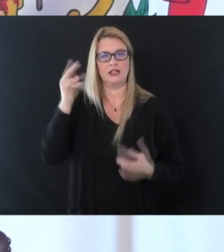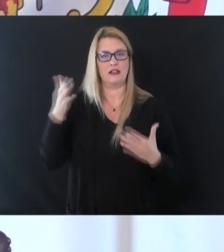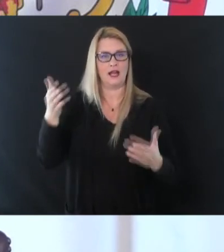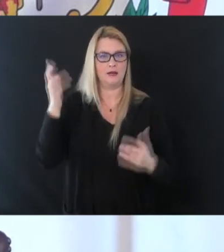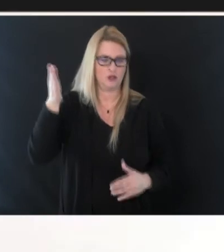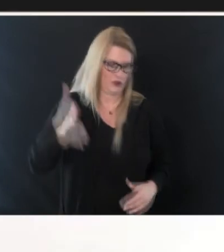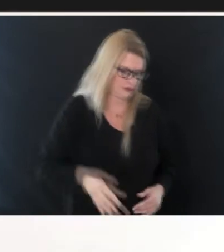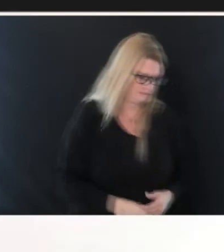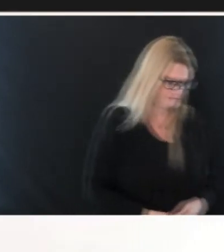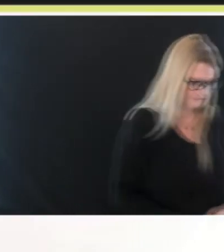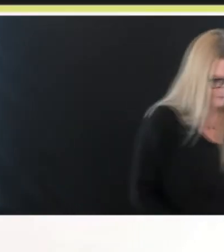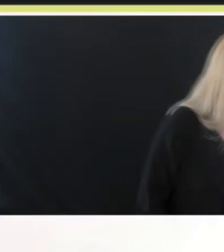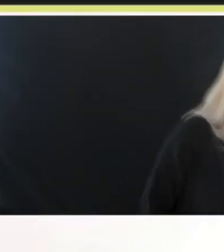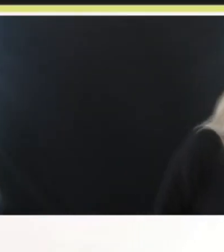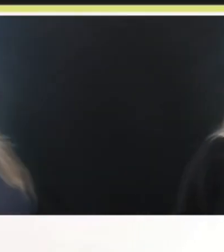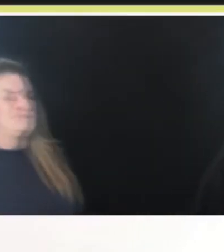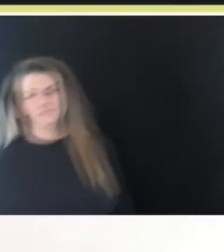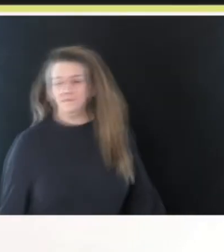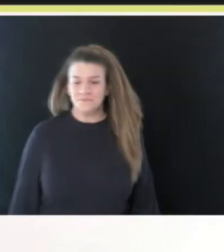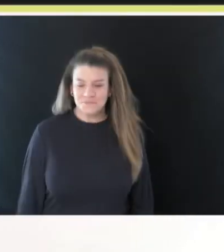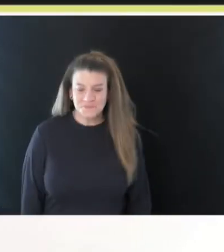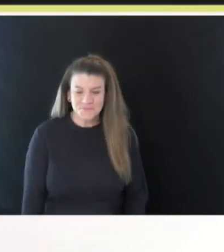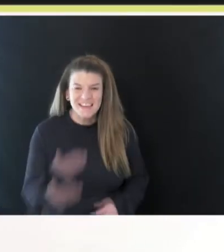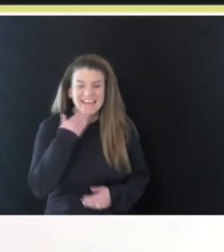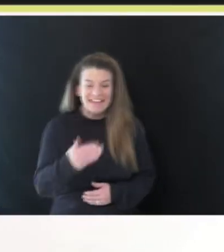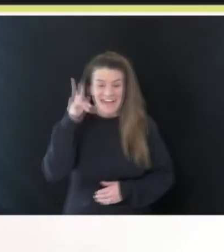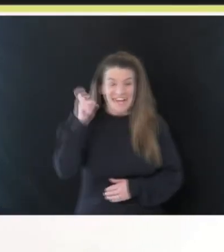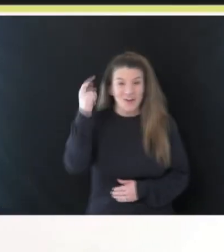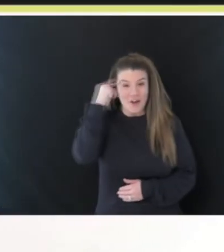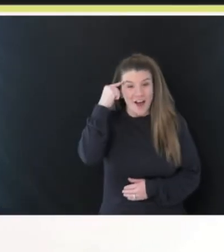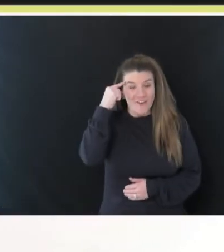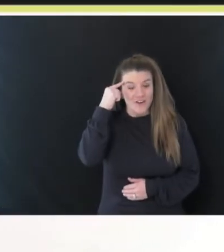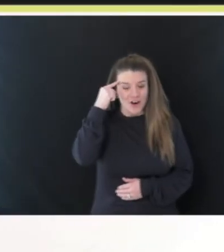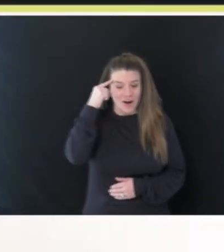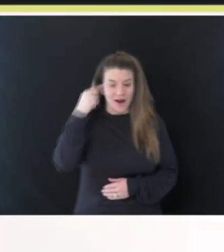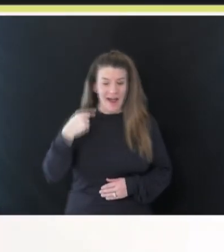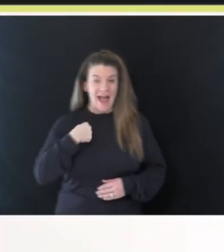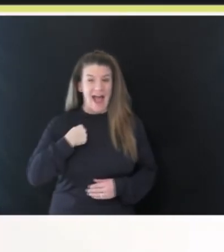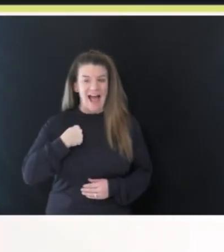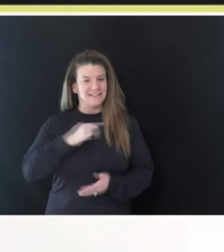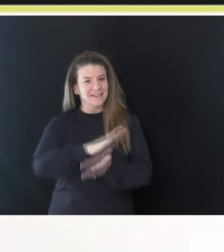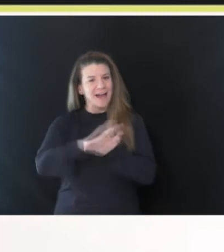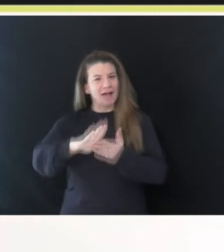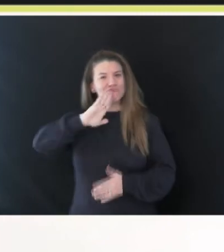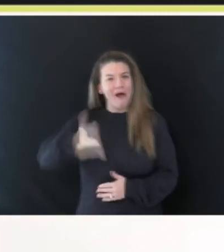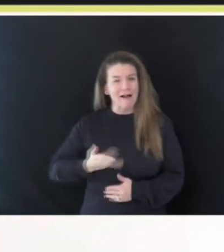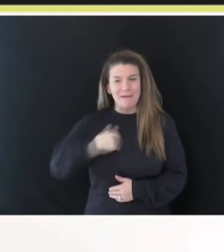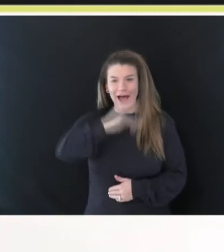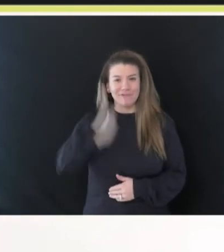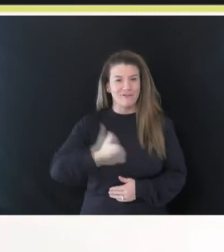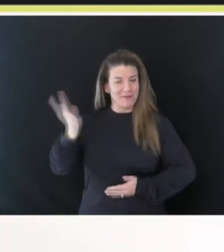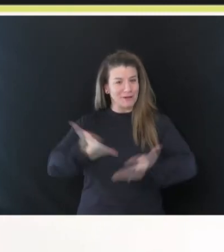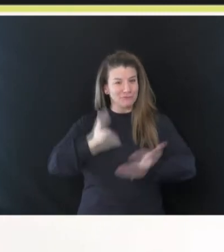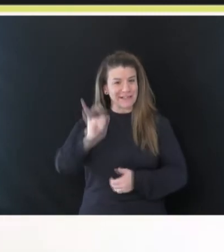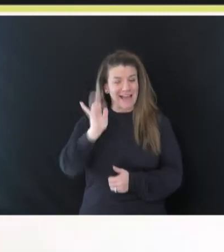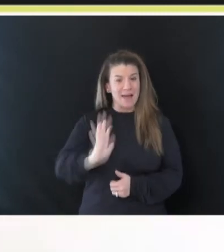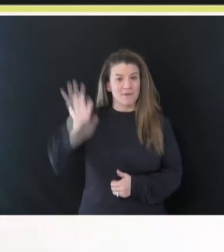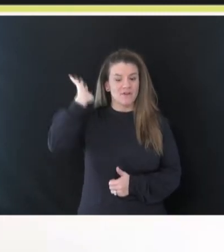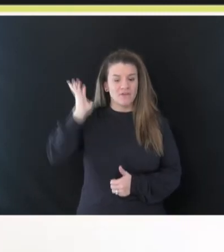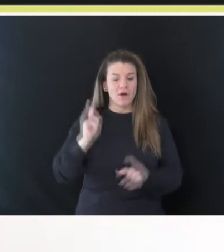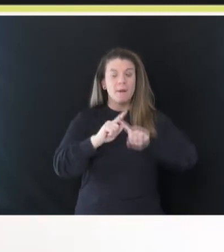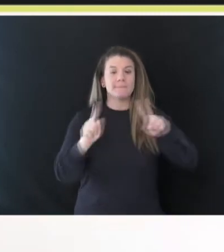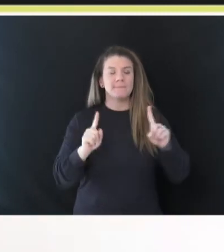little bit. Thank you, Governor. I'm walking on water now. I've never been introduced quite like that before. But the Partnership